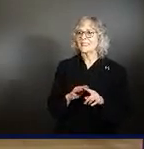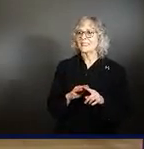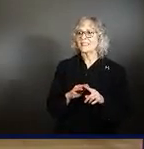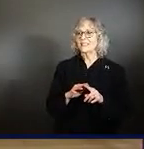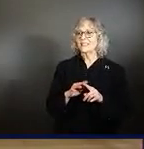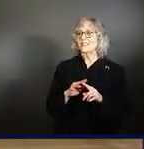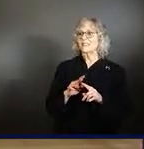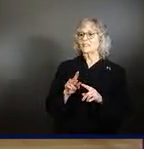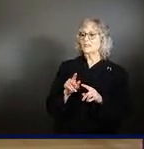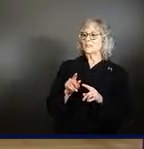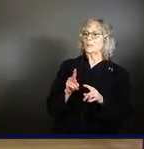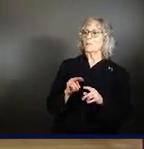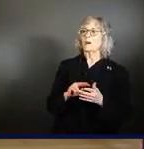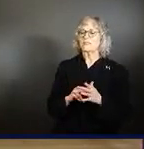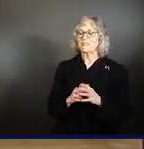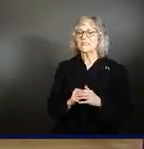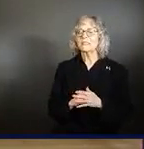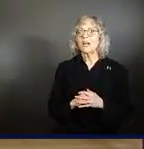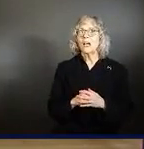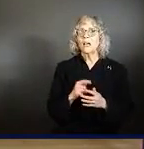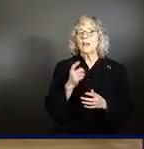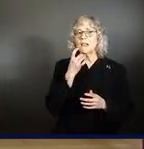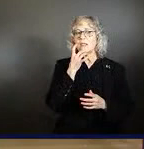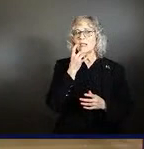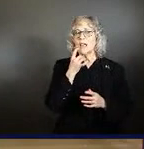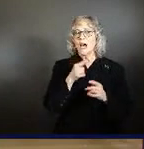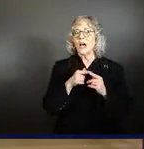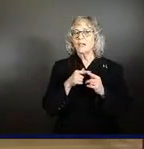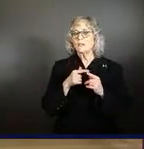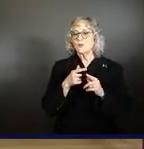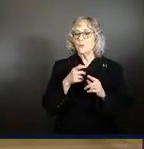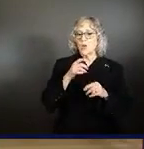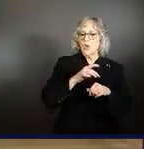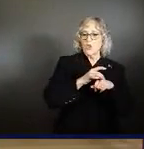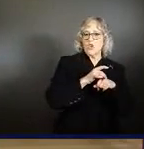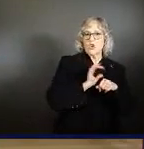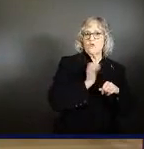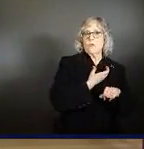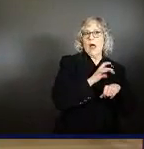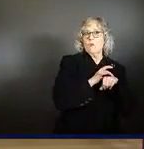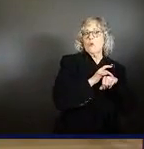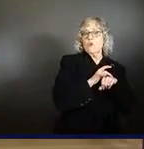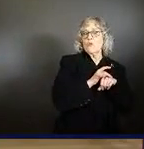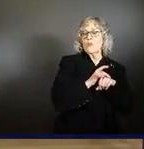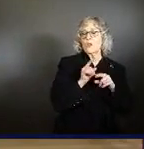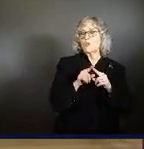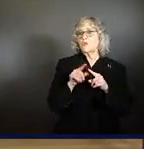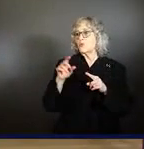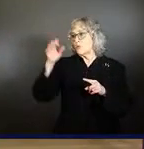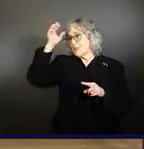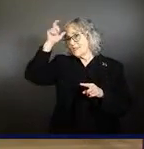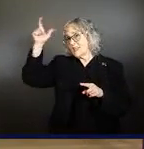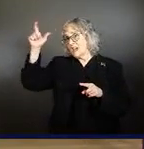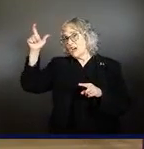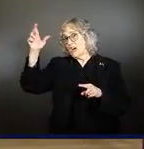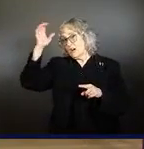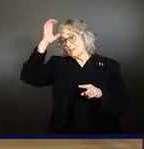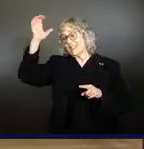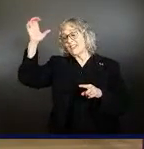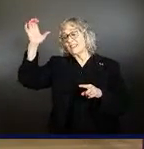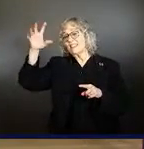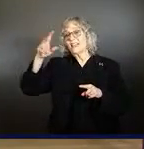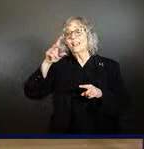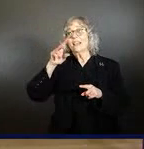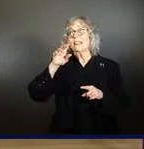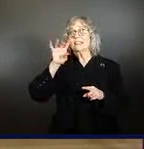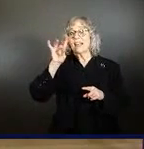the light travel time between the Earth and the Sun is 8 minutes, and that's 93 million miles. So 8 minutes